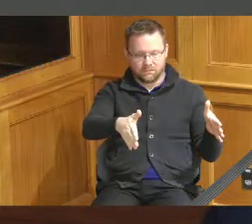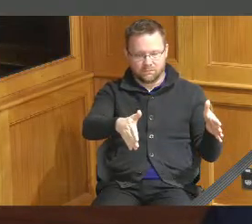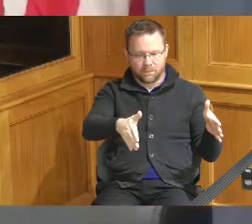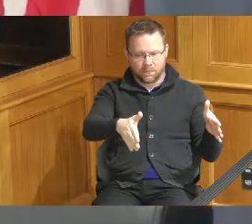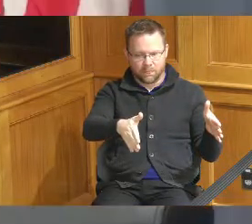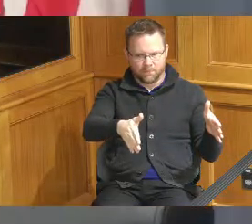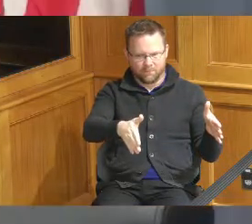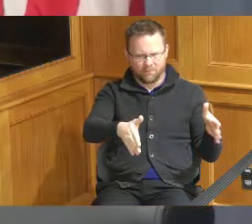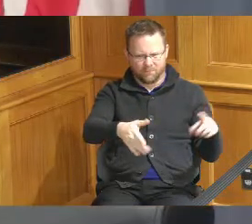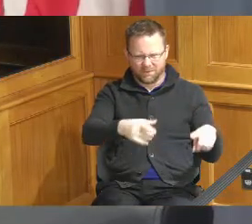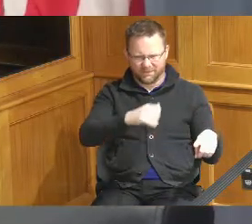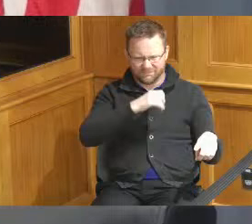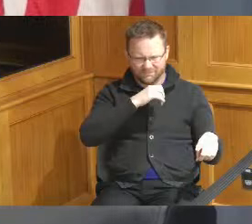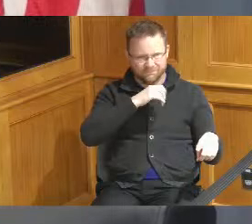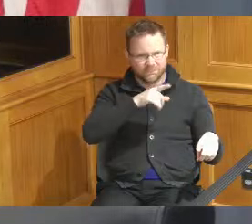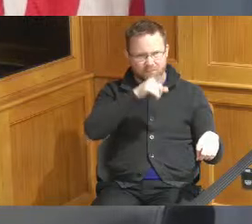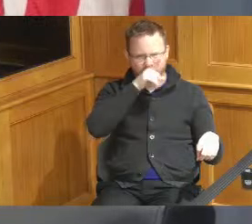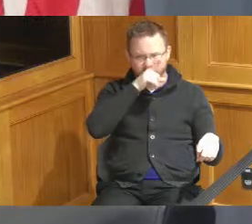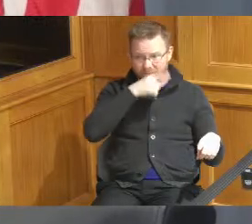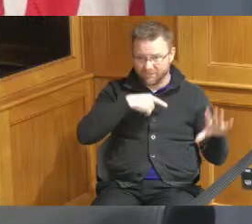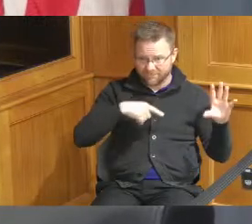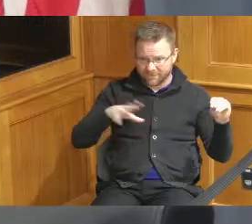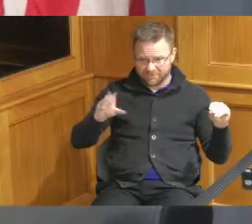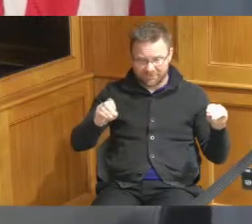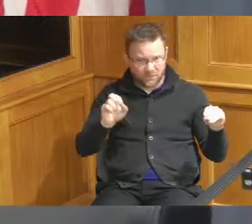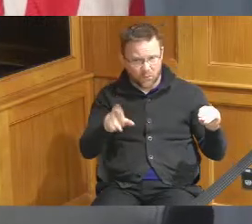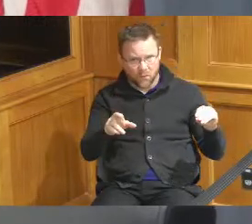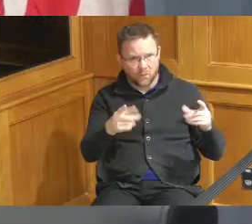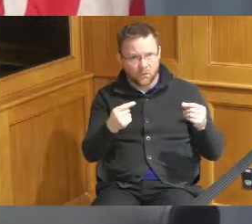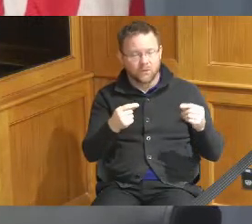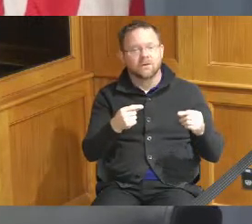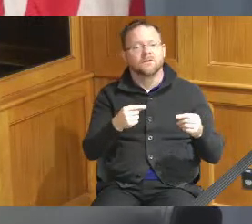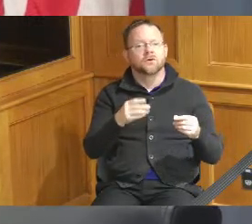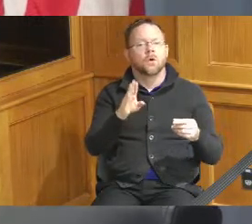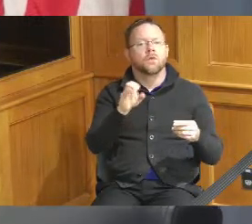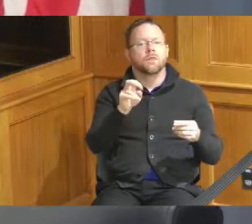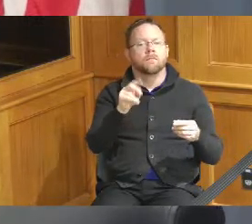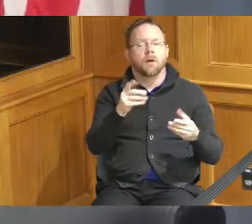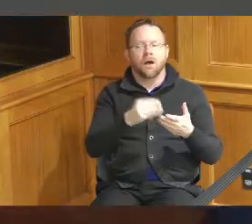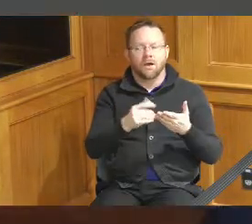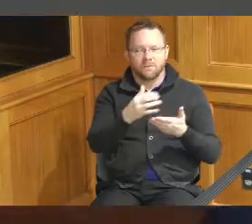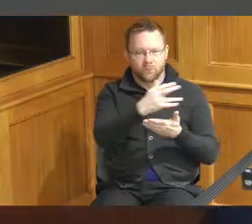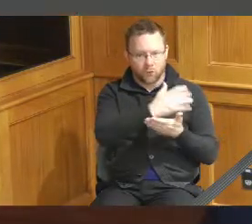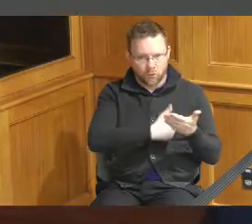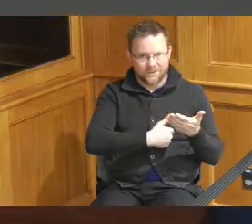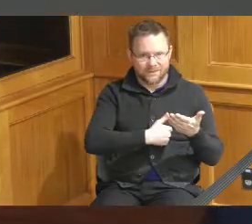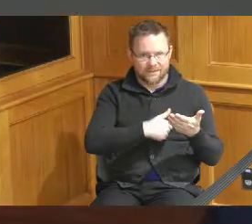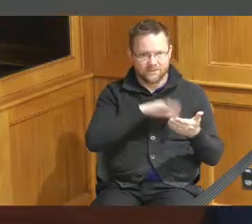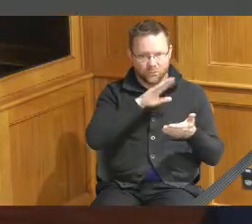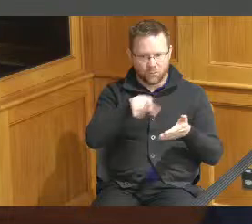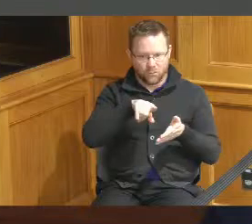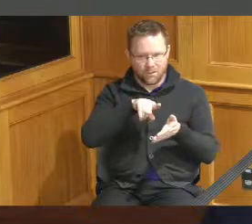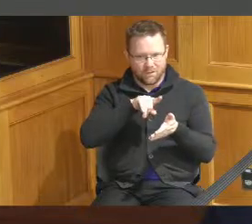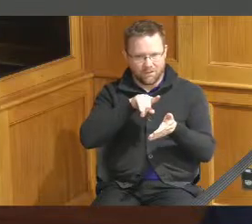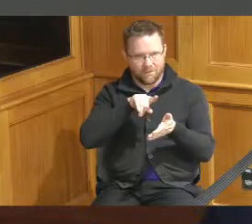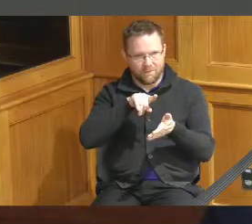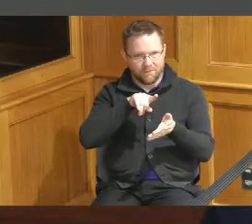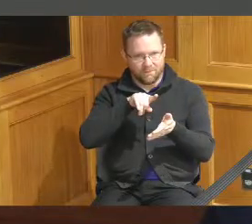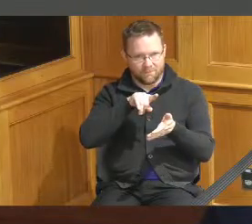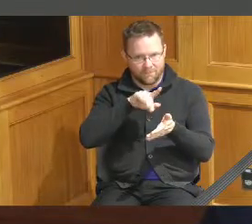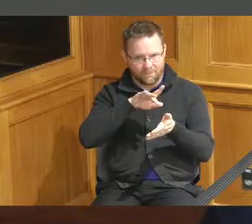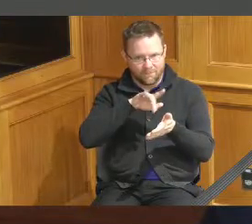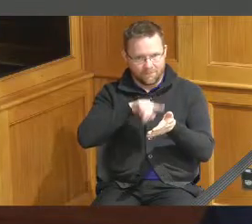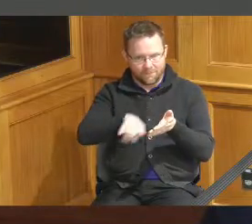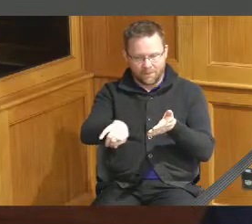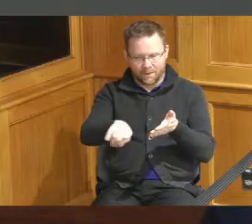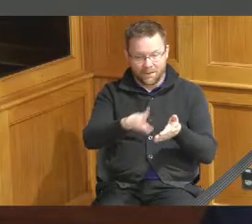it doesn't say, are we 50-50 on this? Well, it's funded out of the bond proceeds, so it is.